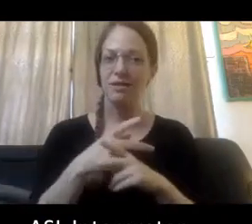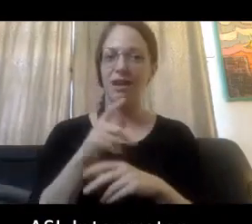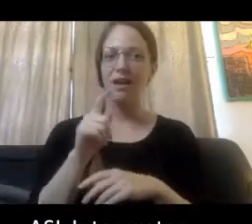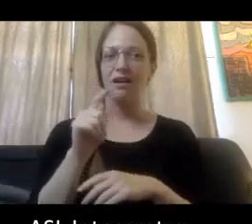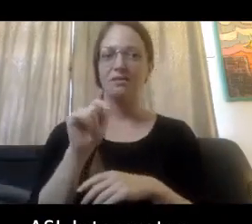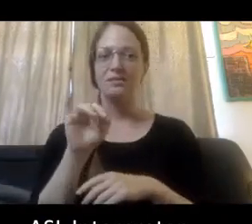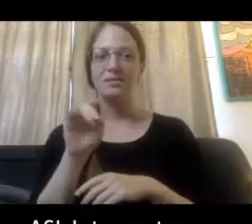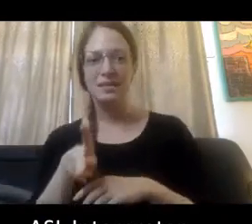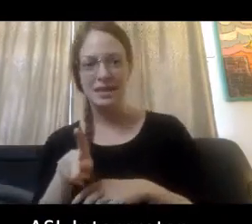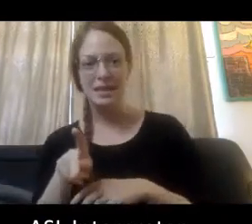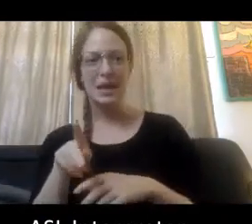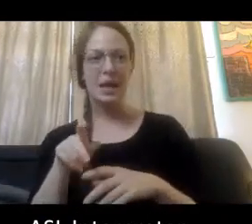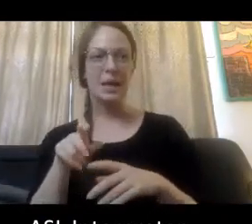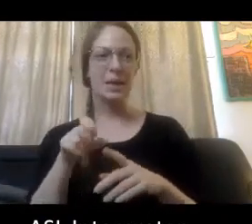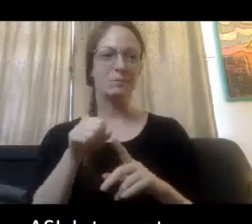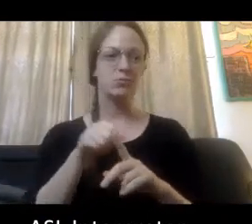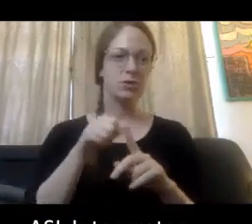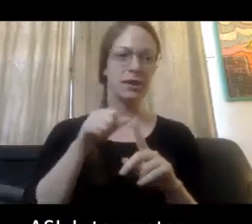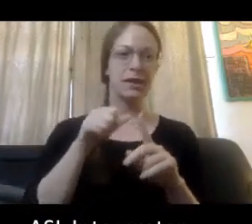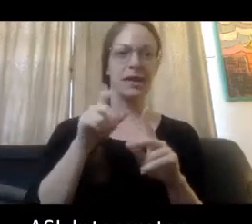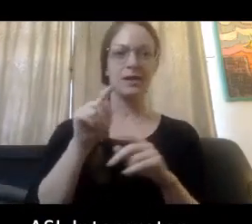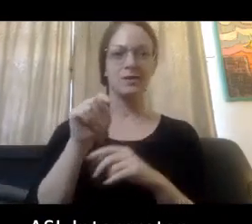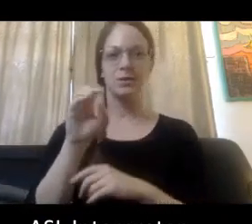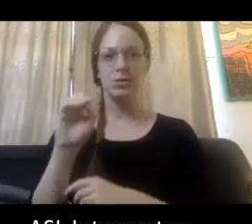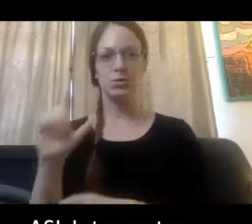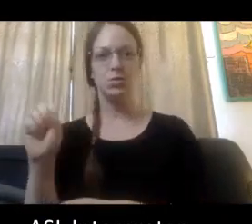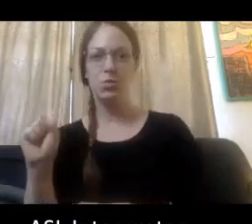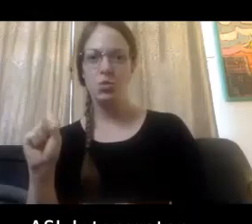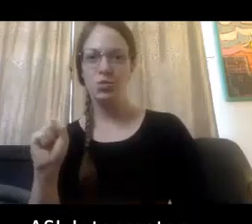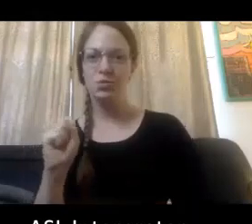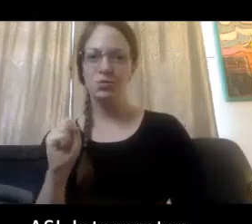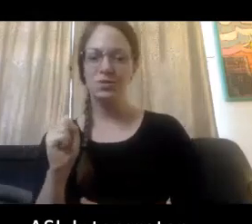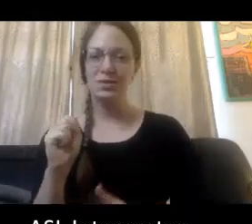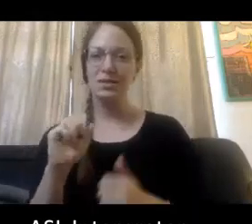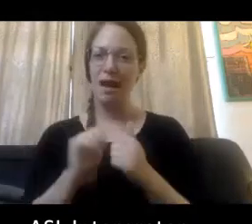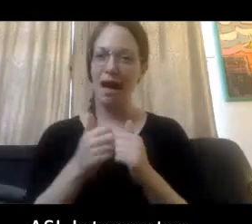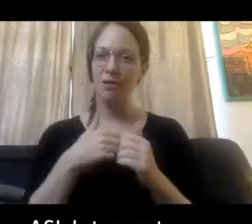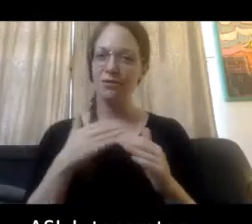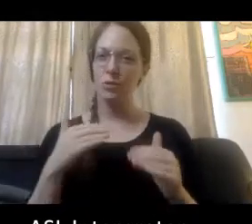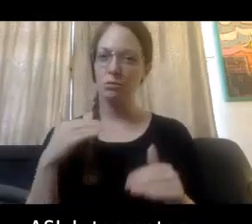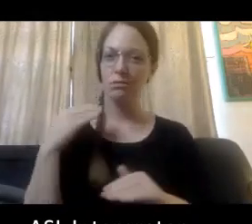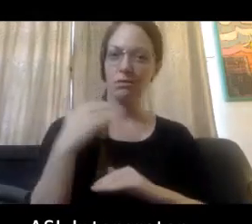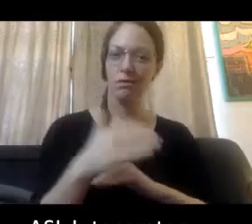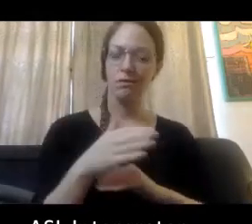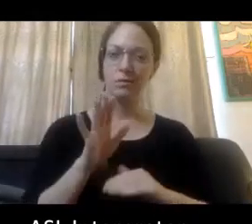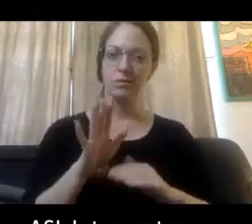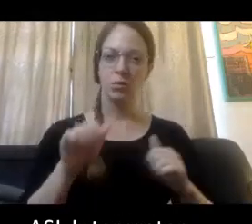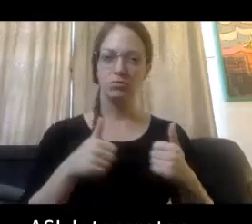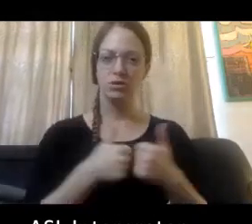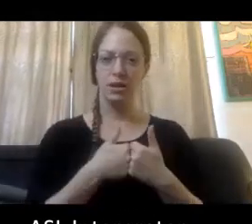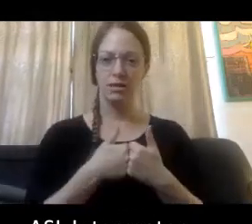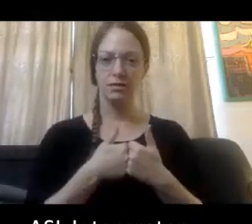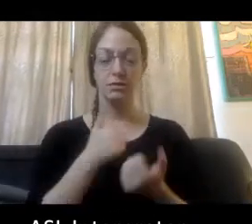you used to overcome some of those challenges? And a few of us have touched upon that already